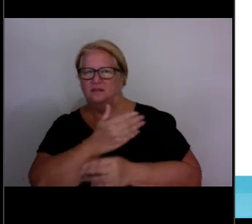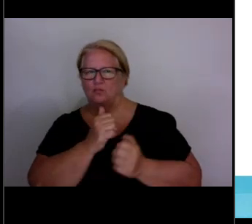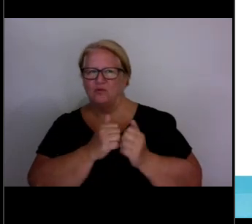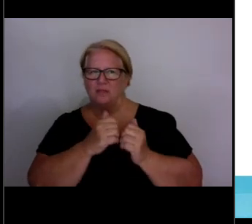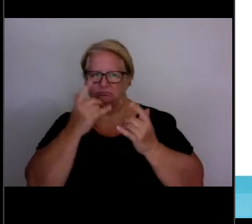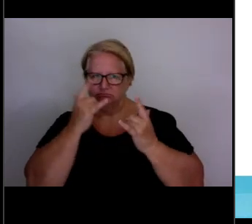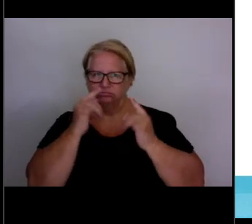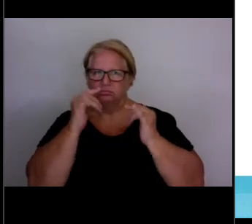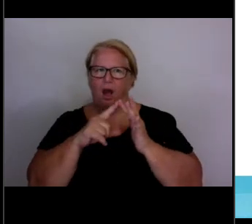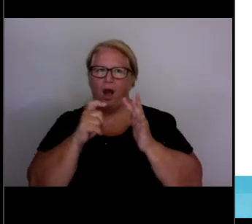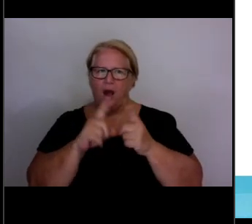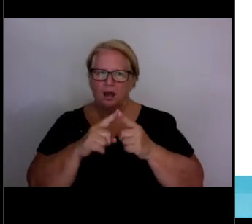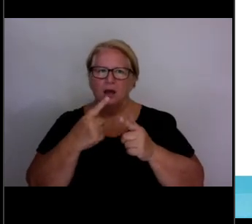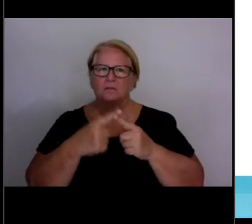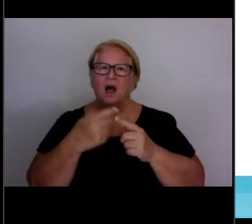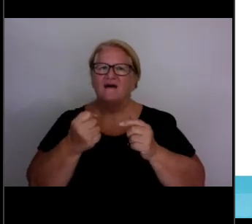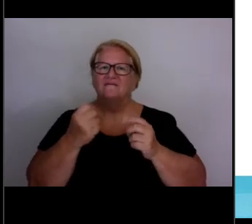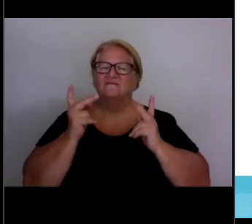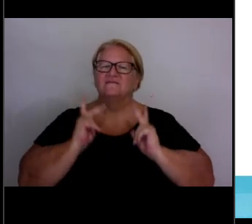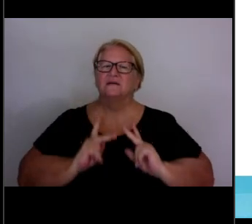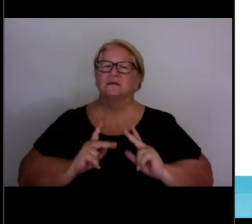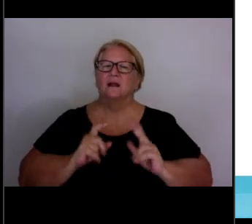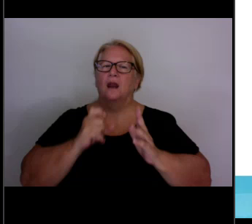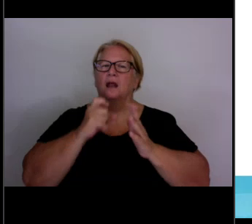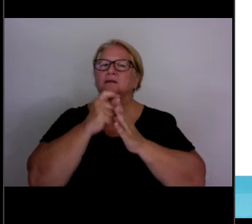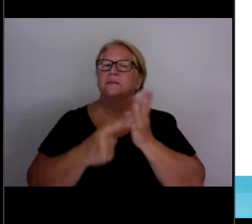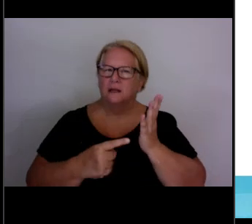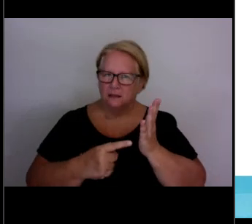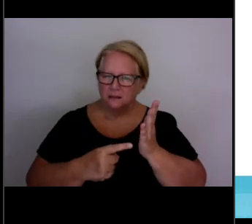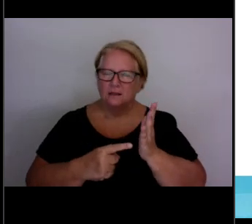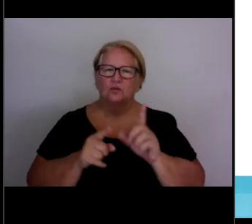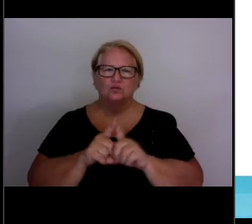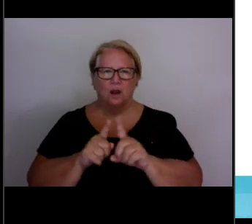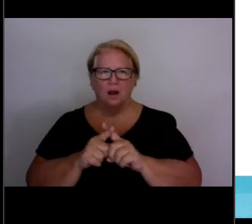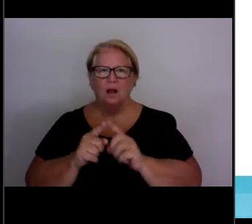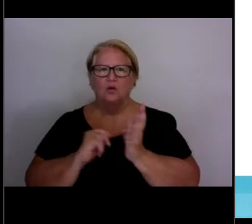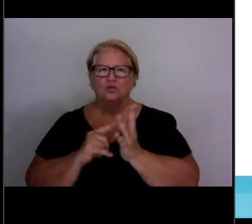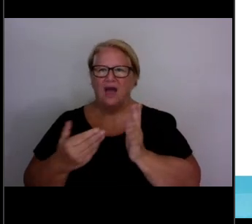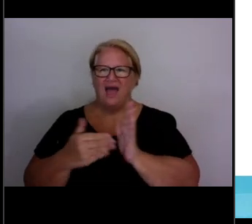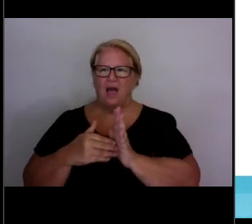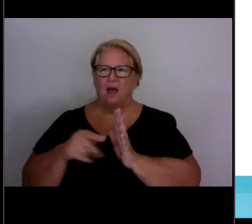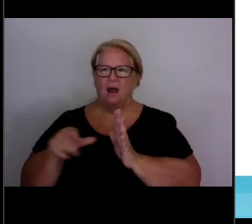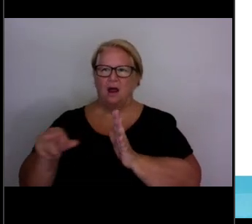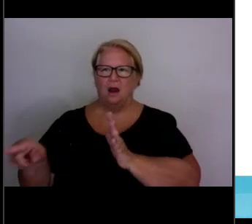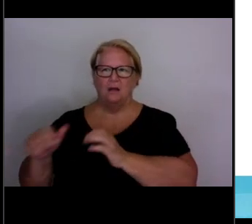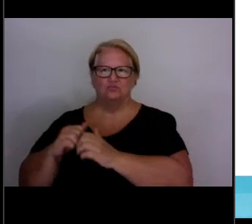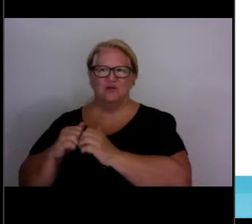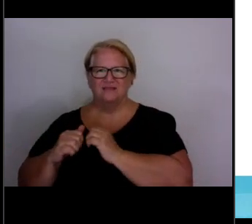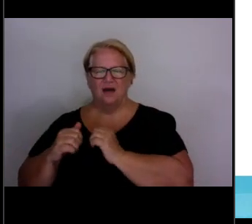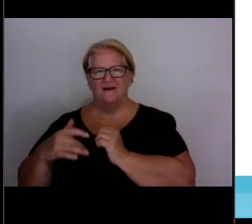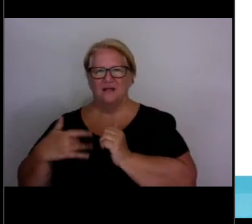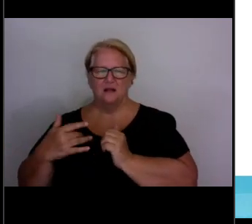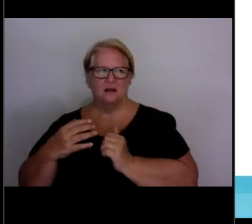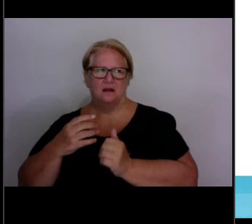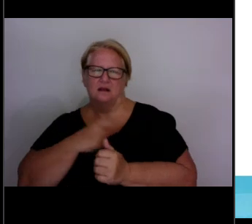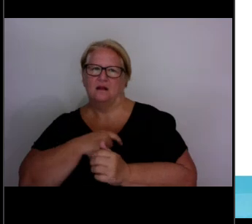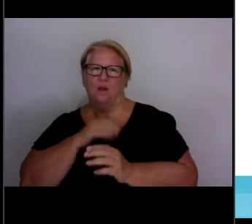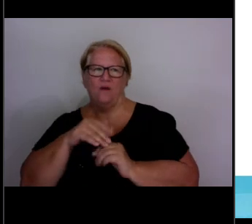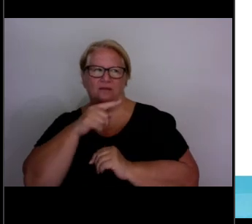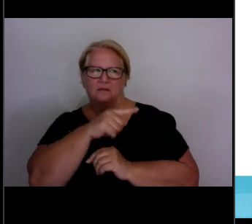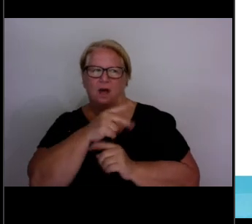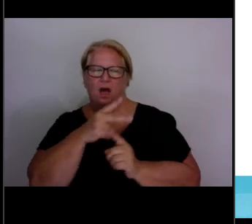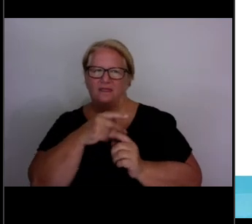physical disability, and that was kind of, I guess, adding to his feeling of not being safe at home because of the mobility issues.